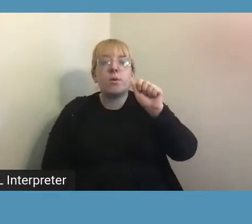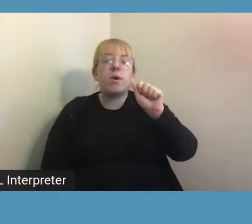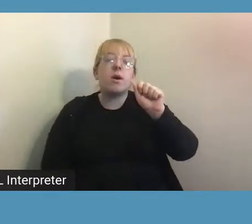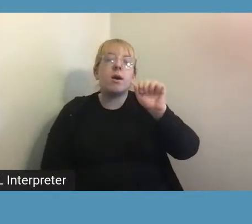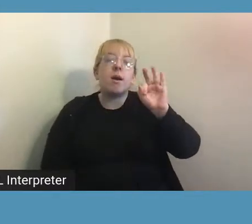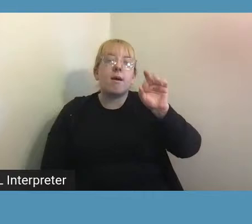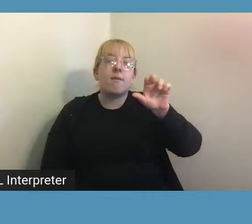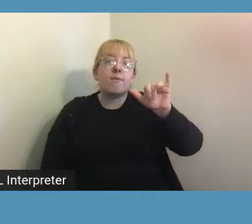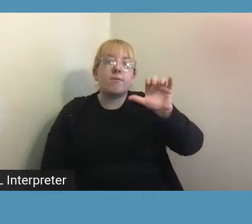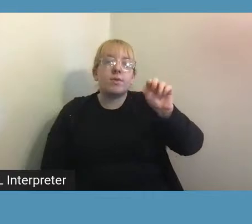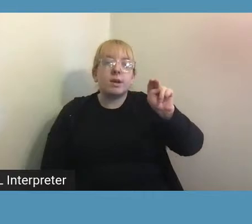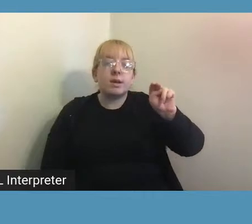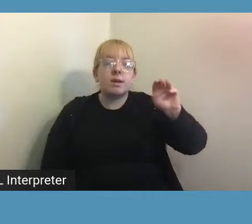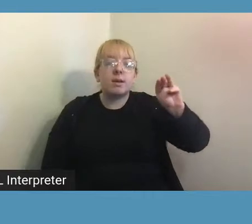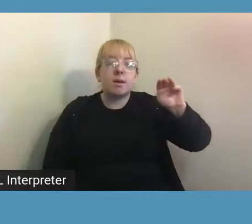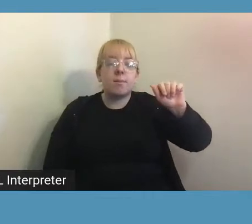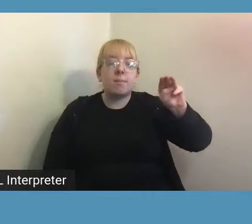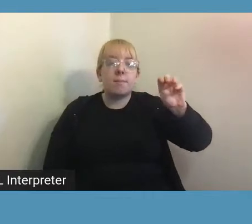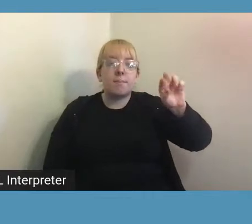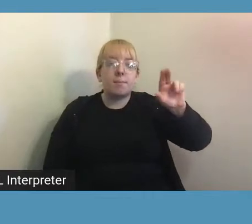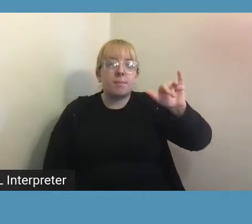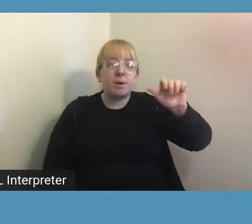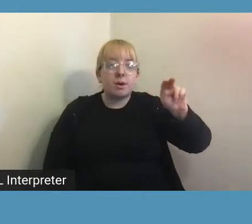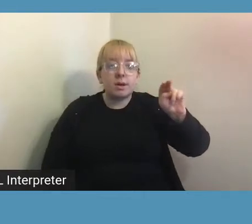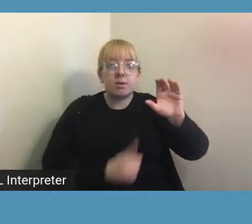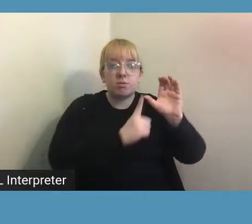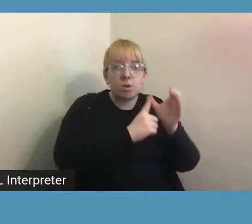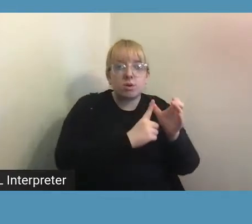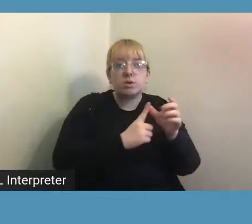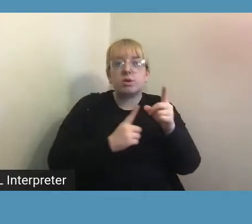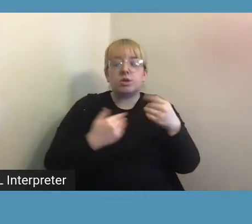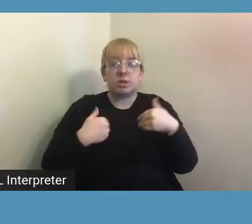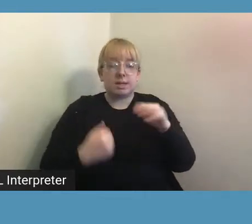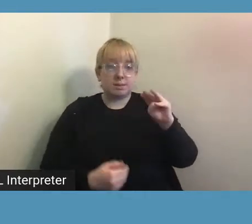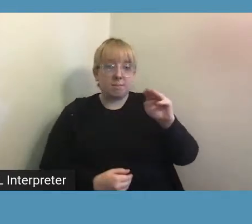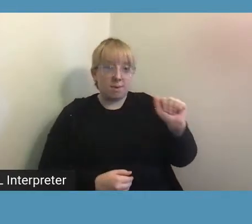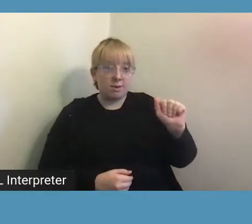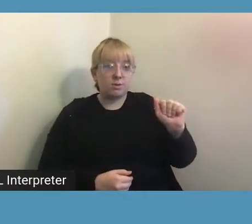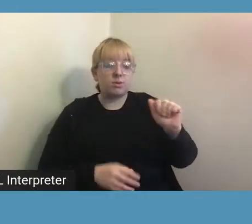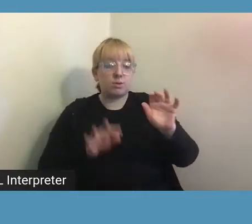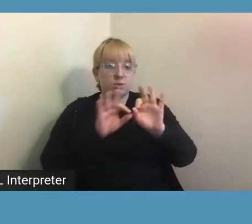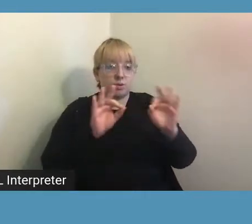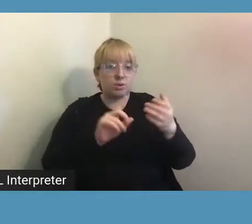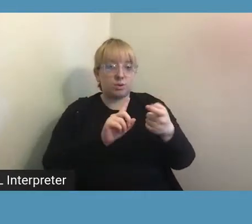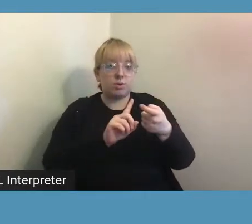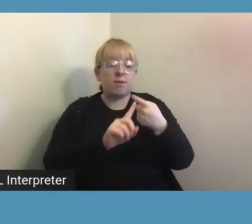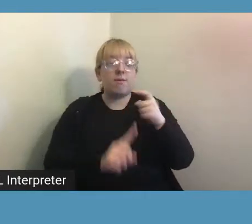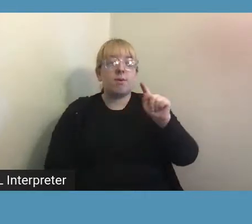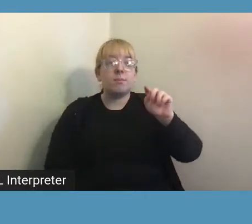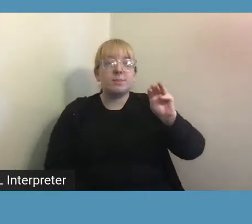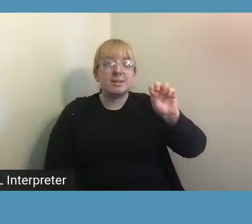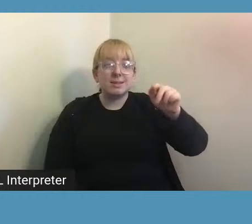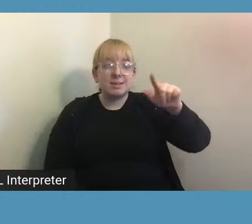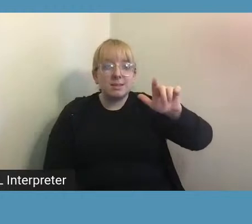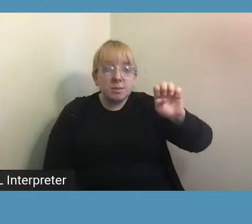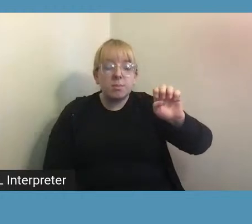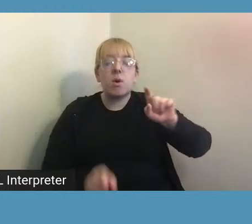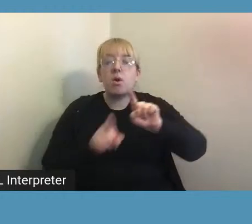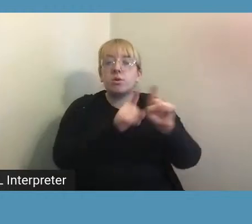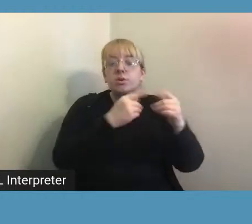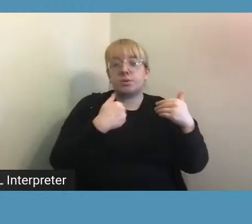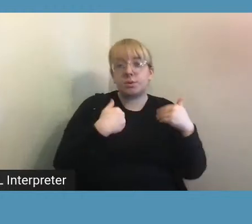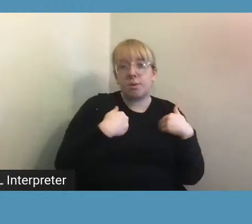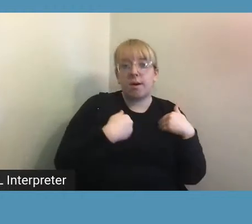Culture. Jessica holds a master's degree in journalism from Temple University and earned her Bachelor of Science in Fashion and